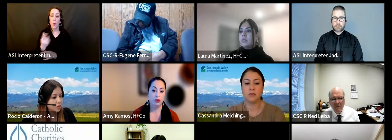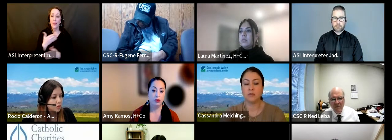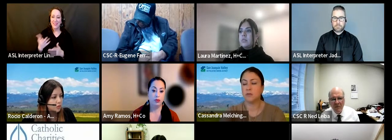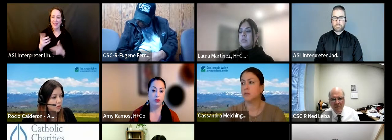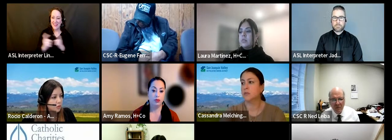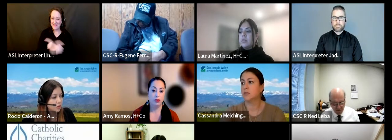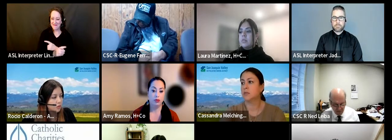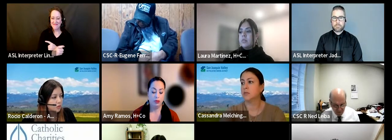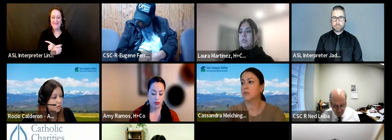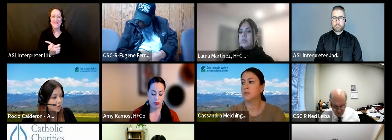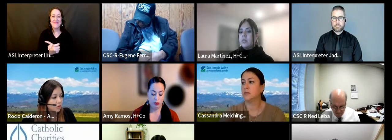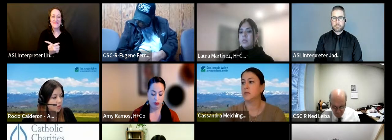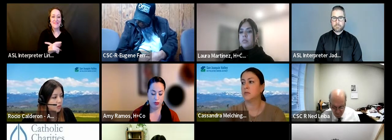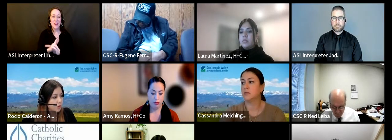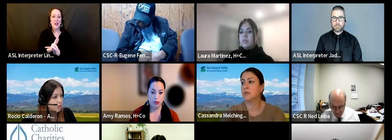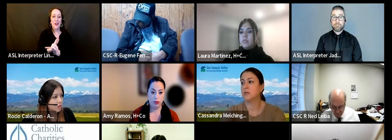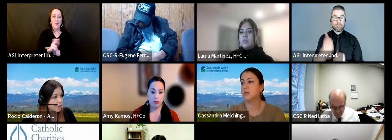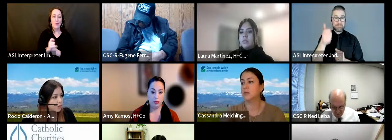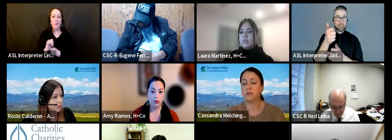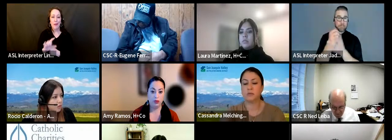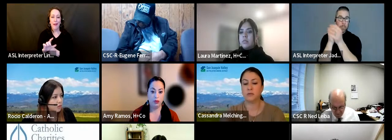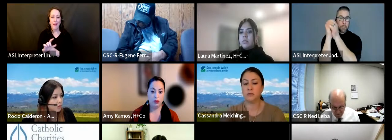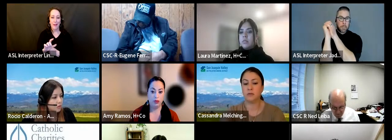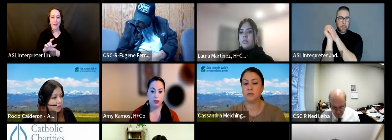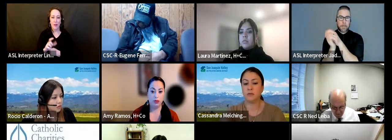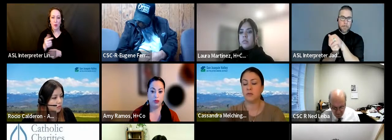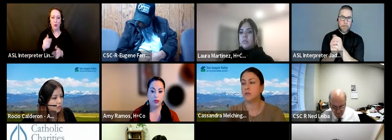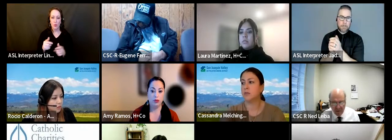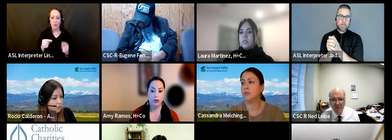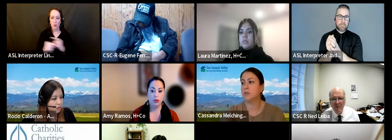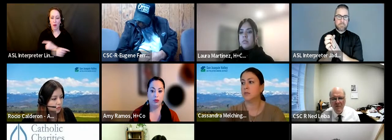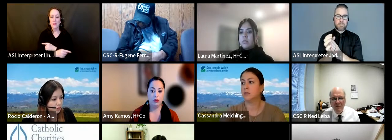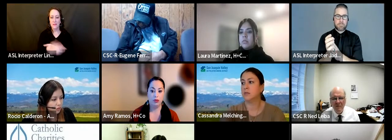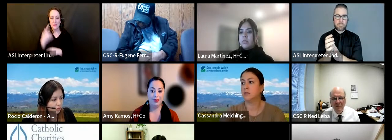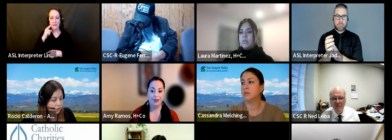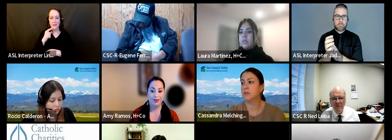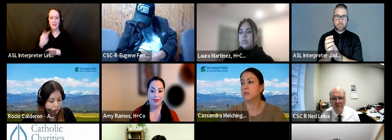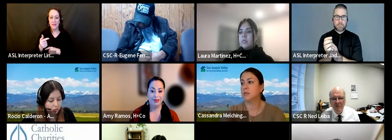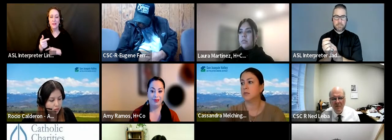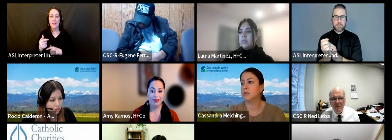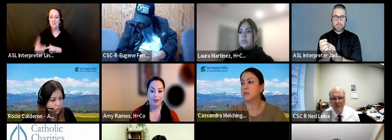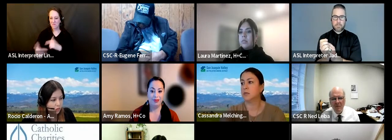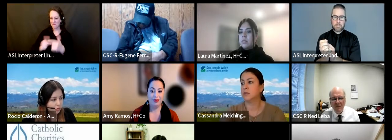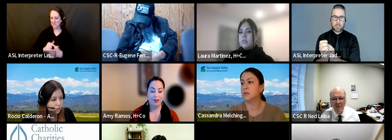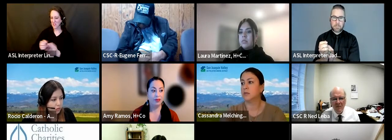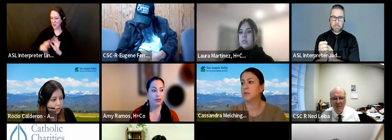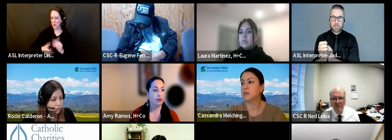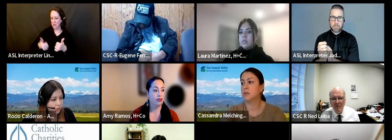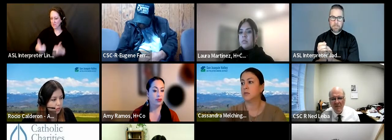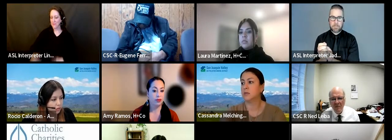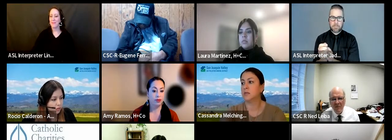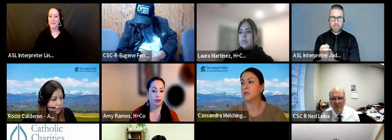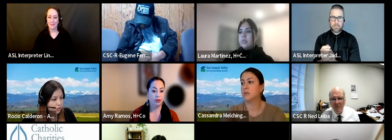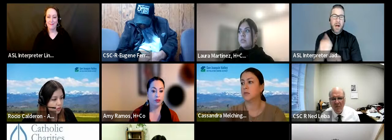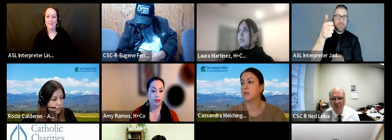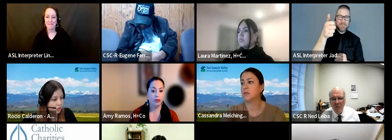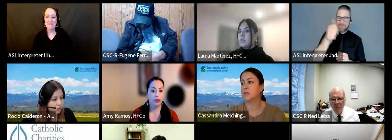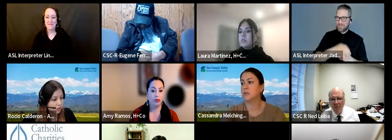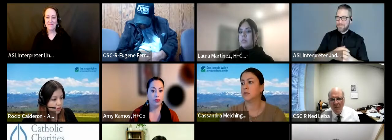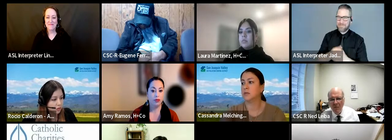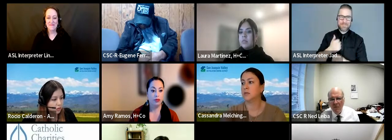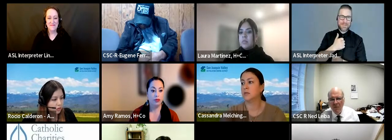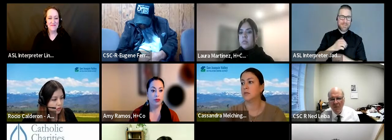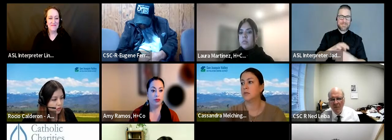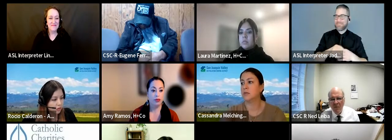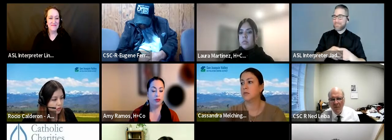complicating this is at-grade rail crossings. I think Mike's going to talk a little bit